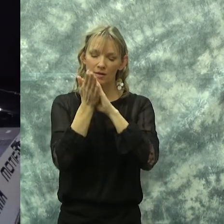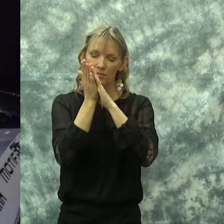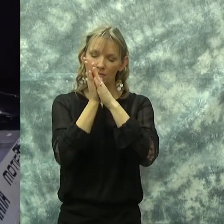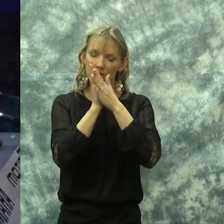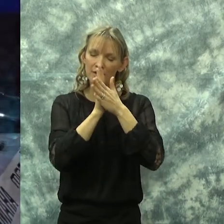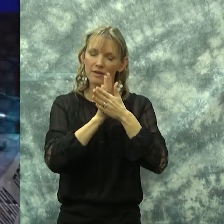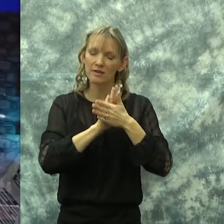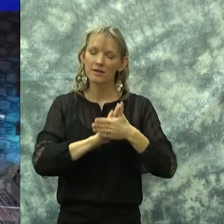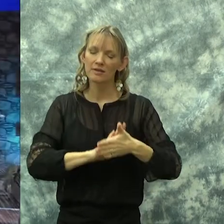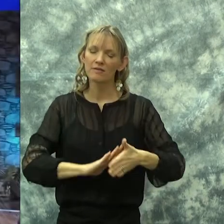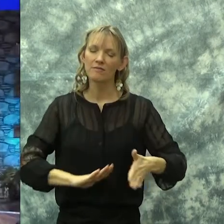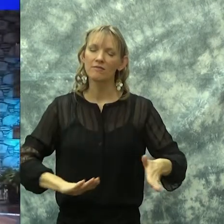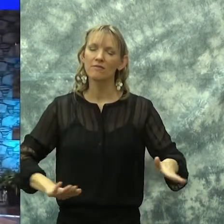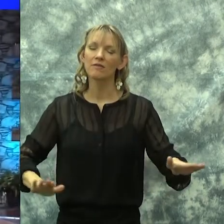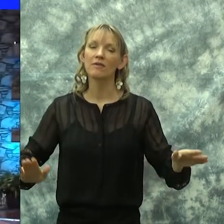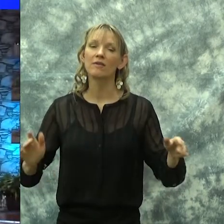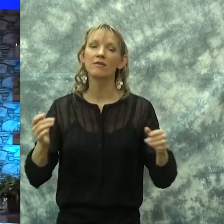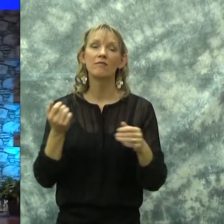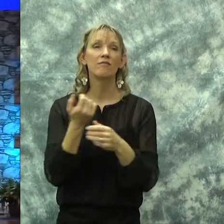Peaceful and free.